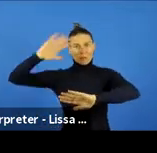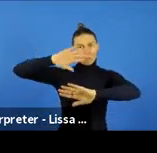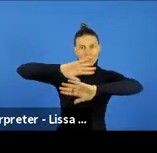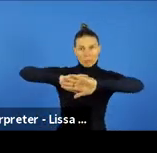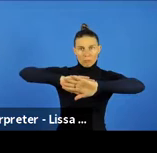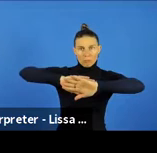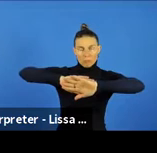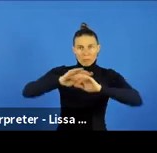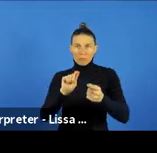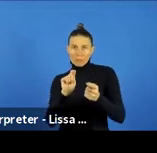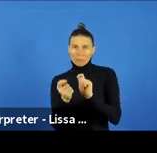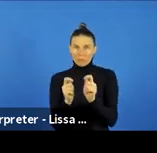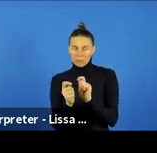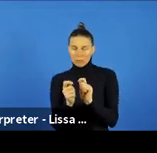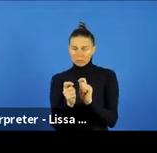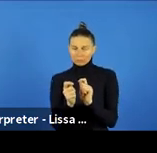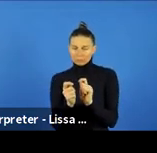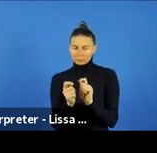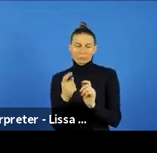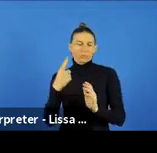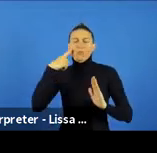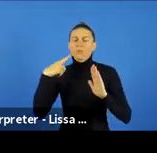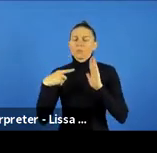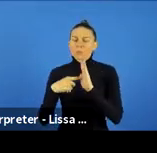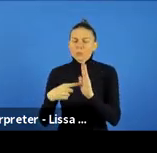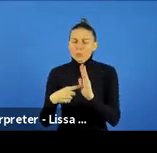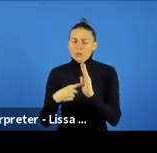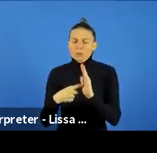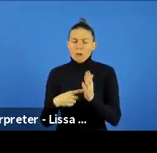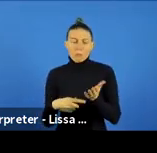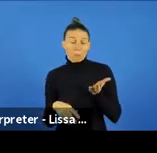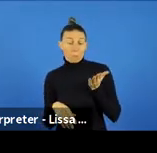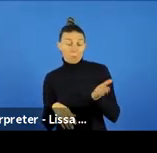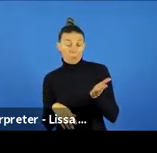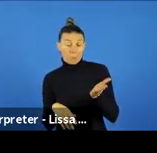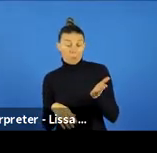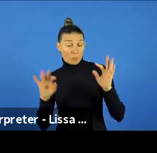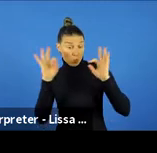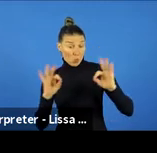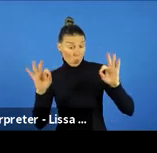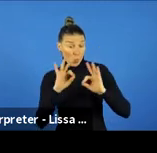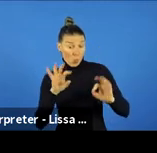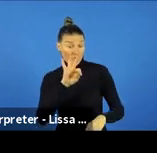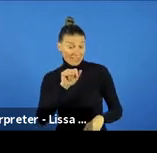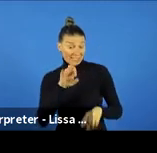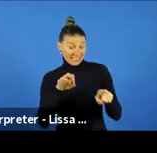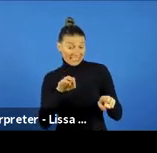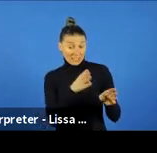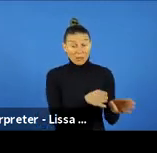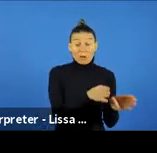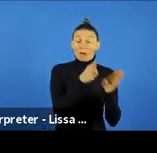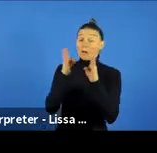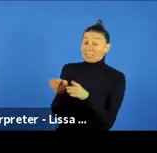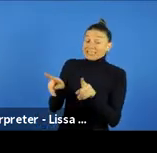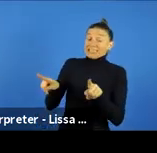without touching the code. Here, for instance, you can have the website without Facility and the same website appearing on